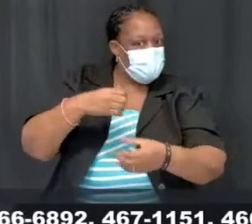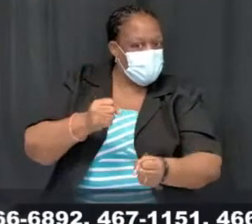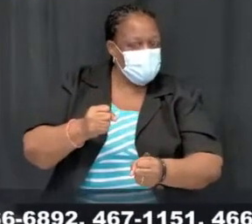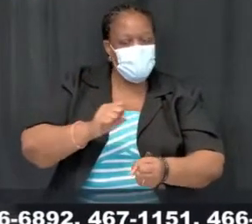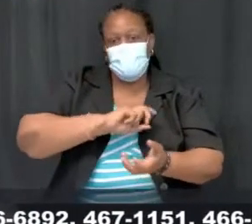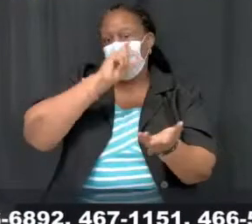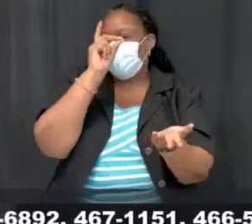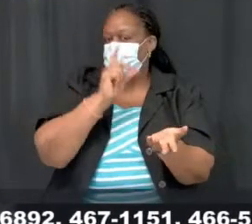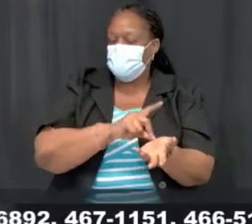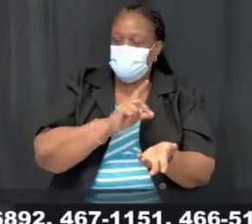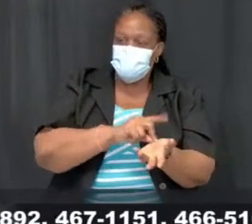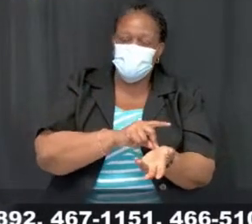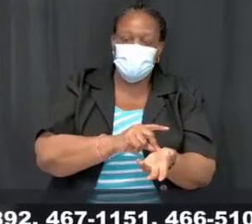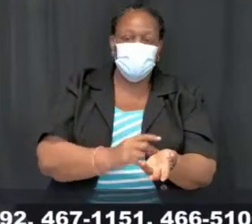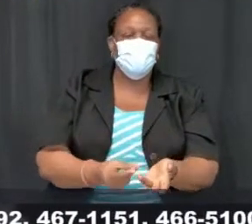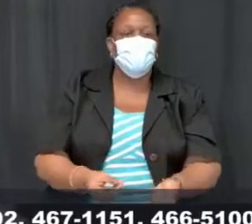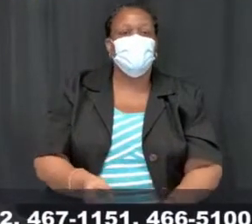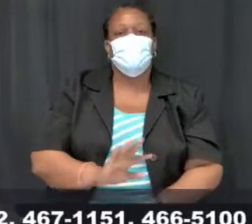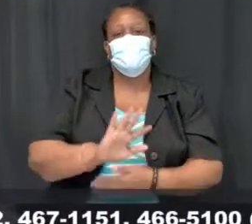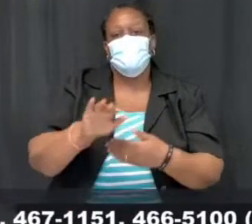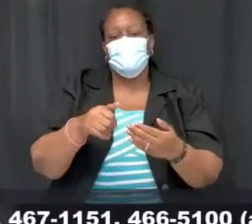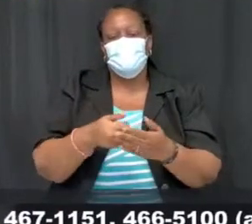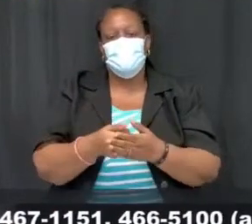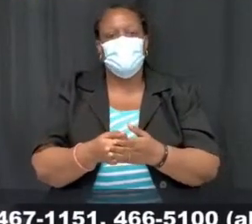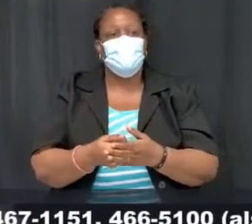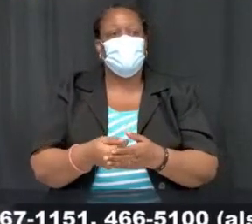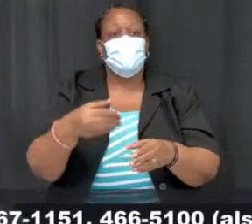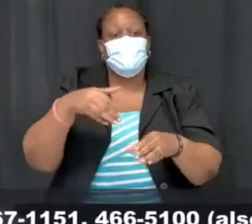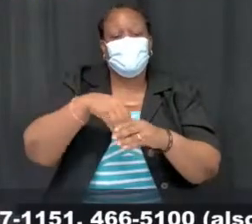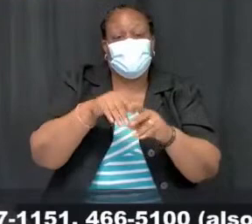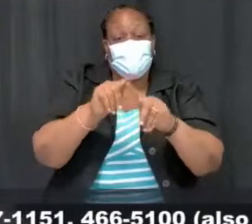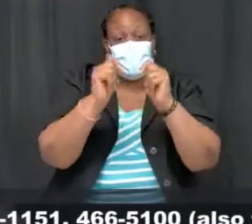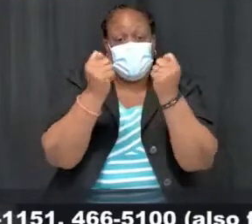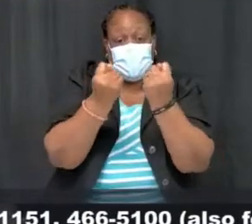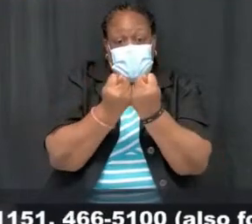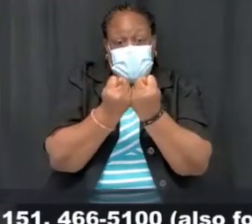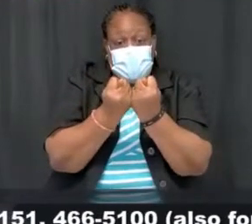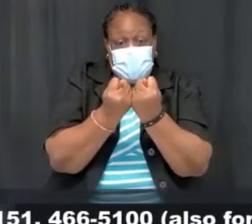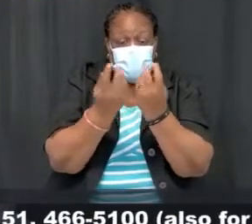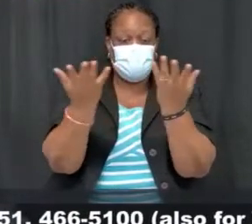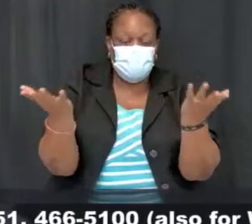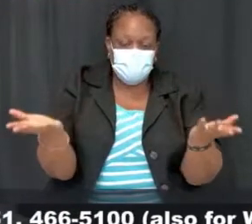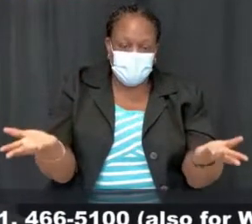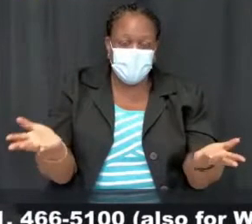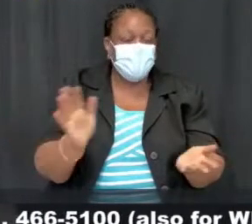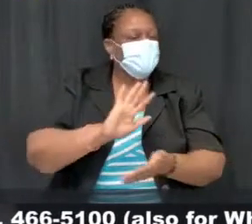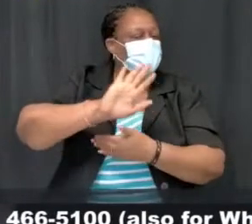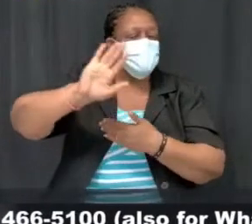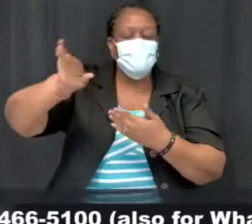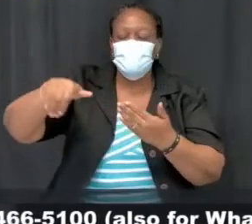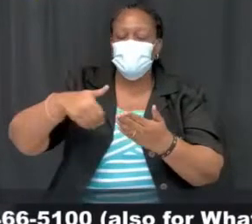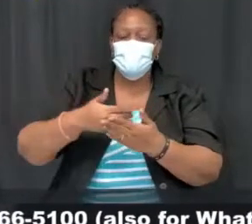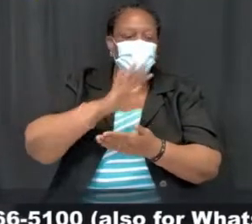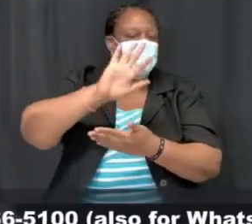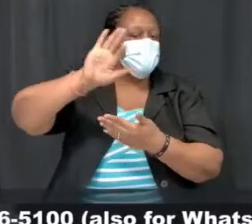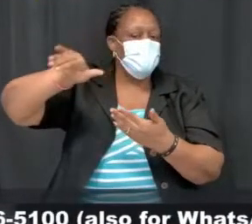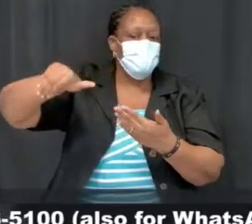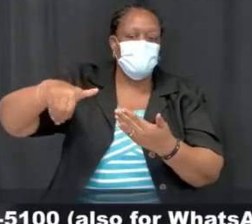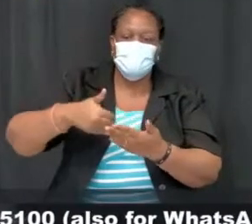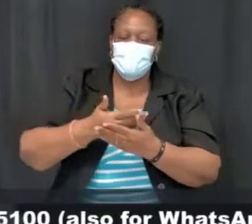every member of the HEOC and the NEOC, Mr. Abdiya Samuel, and everyone who was involved